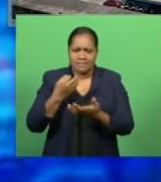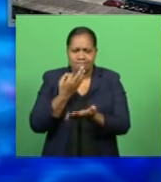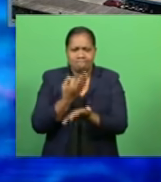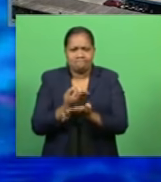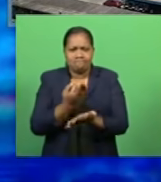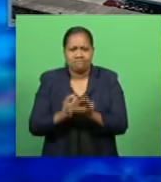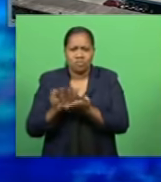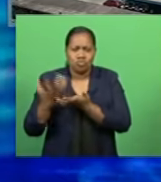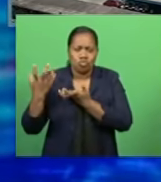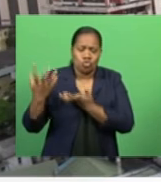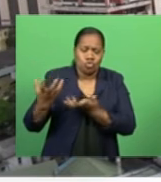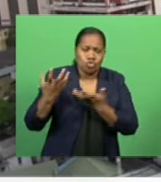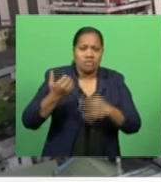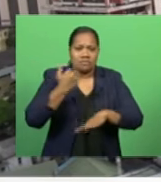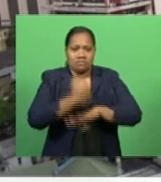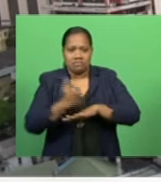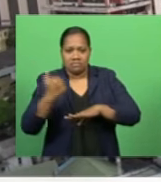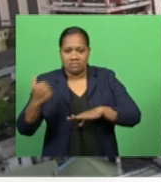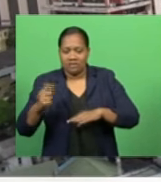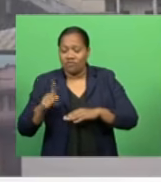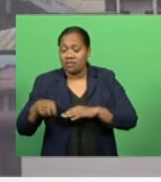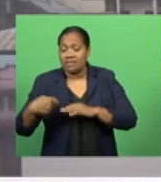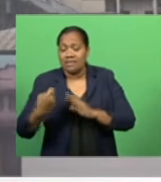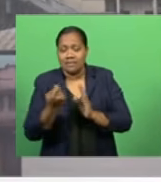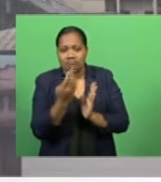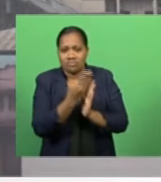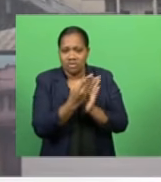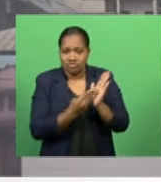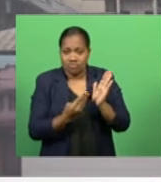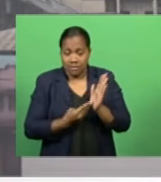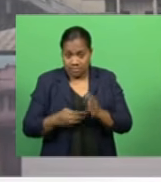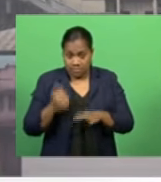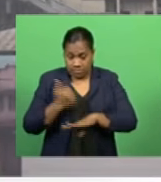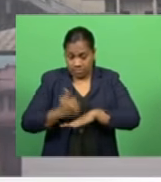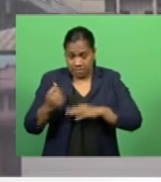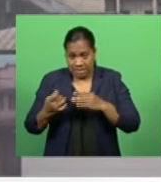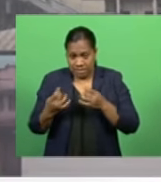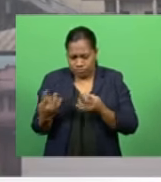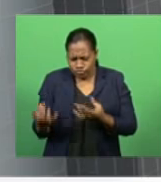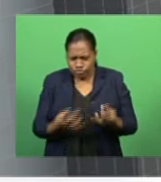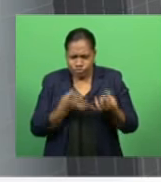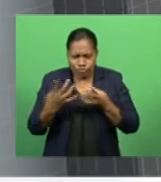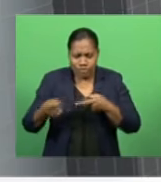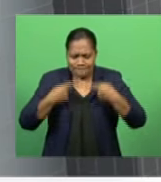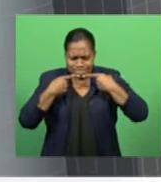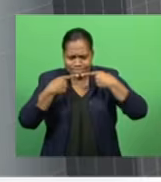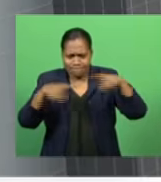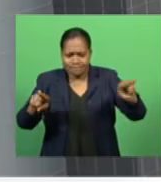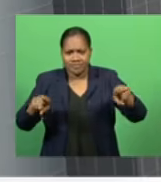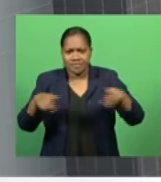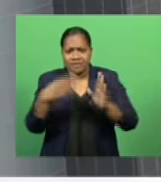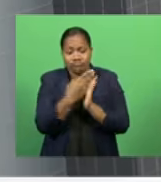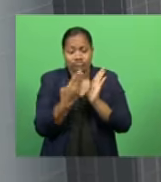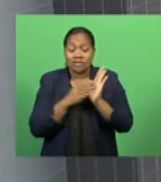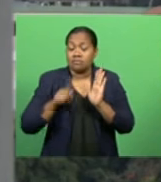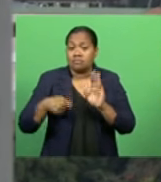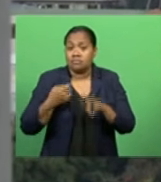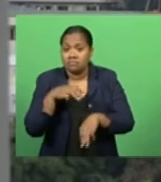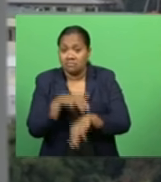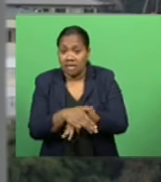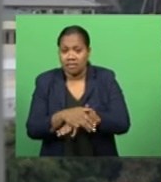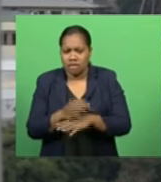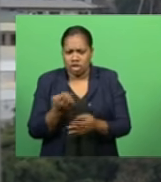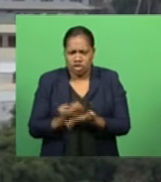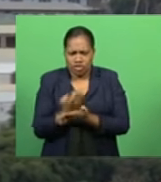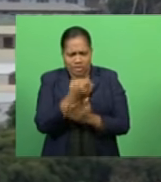annual budget. As the government prepares to announce its 2020 to 2021 budget next month, economist Dr. Rohit